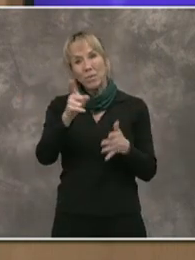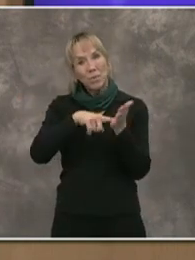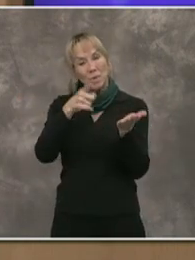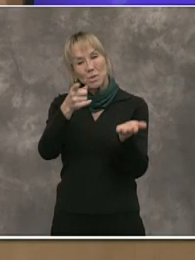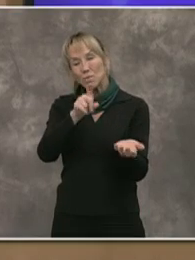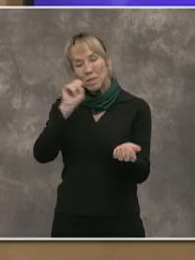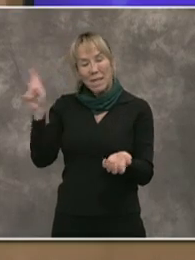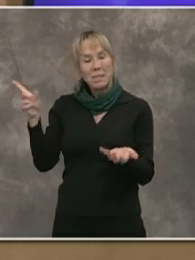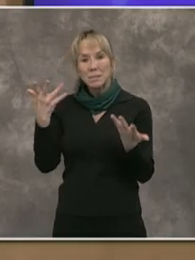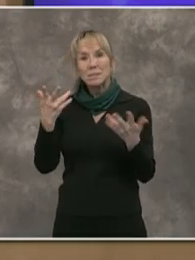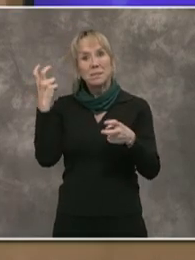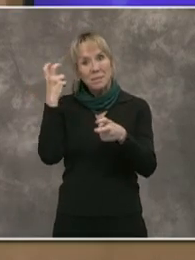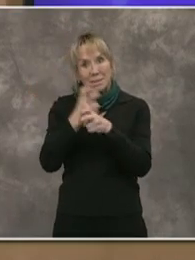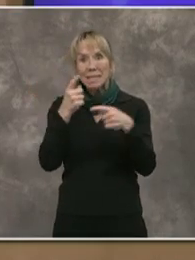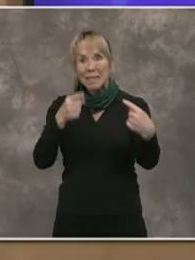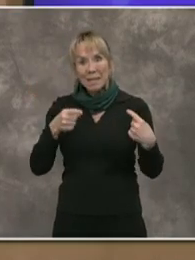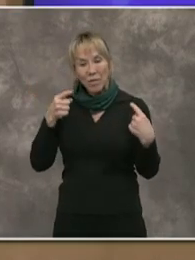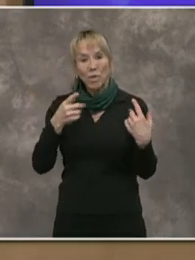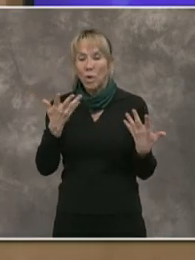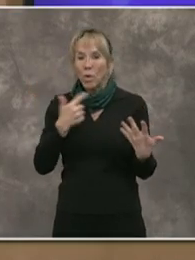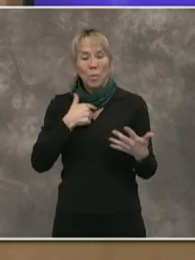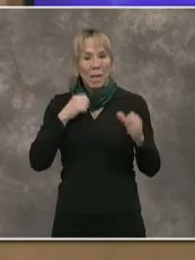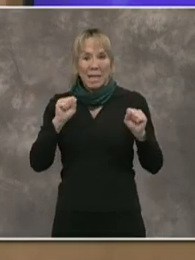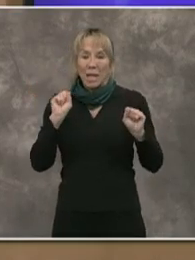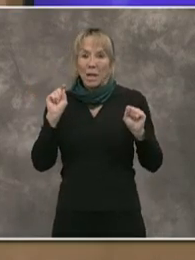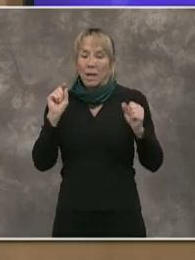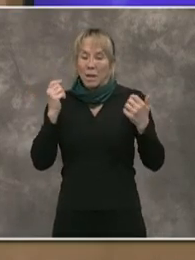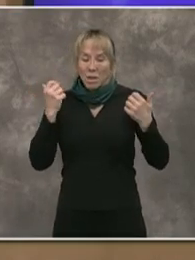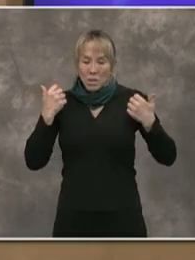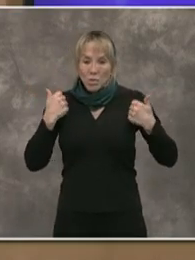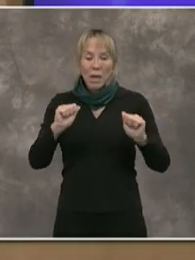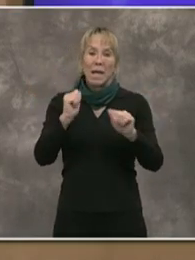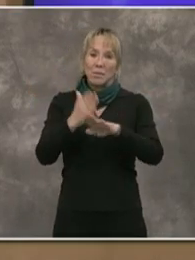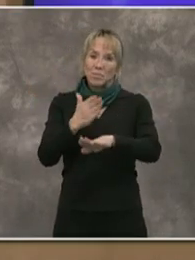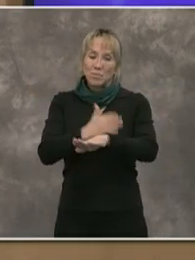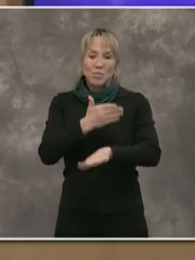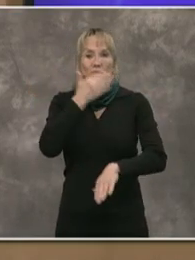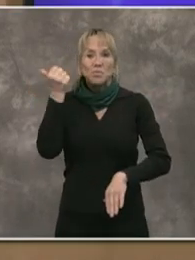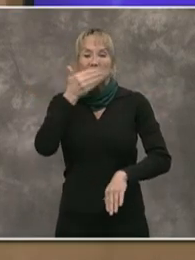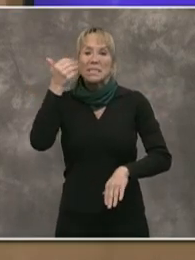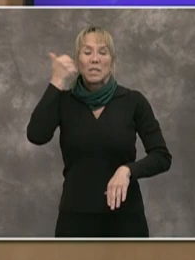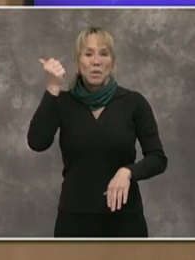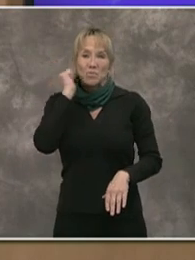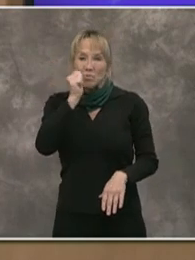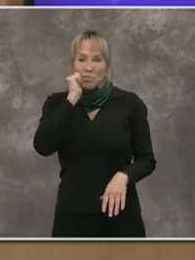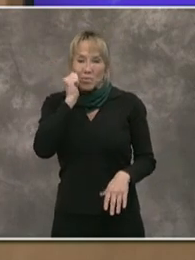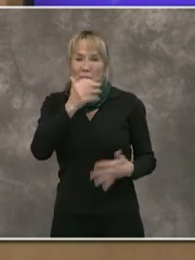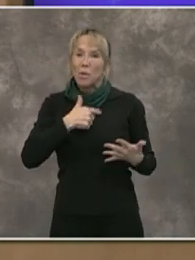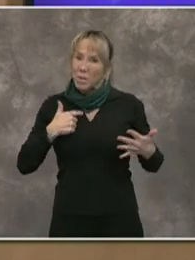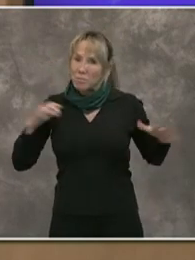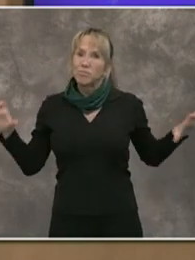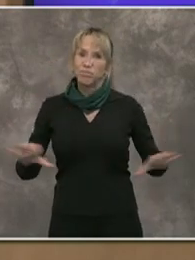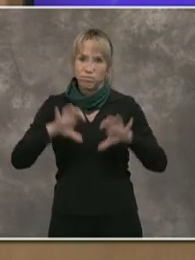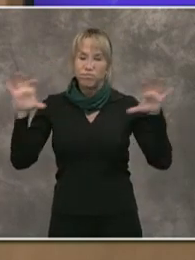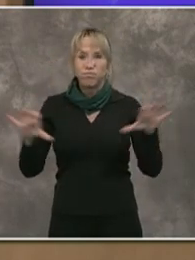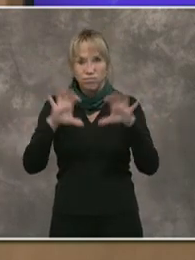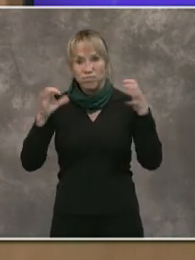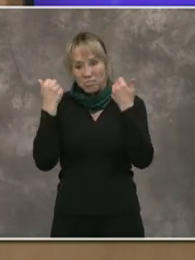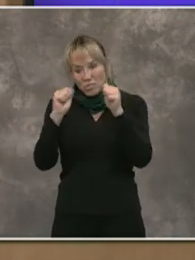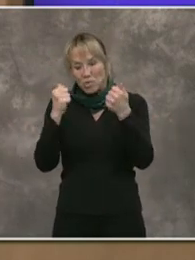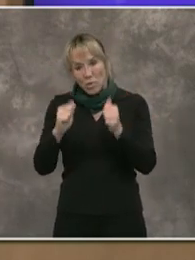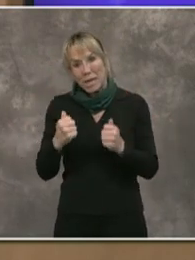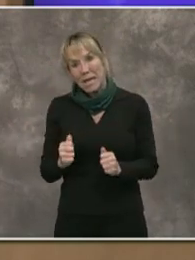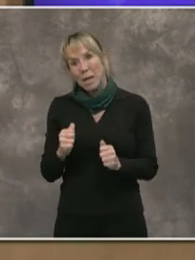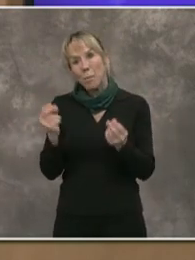strive to try and do better on. And so we are working tirelessly to try and provide as many resources and as many services and as many options